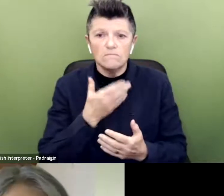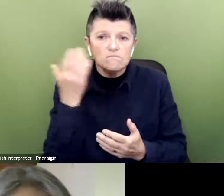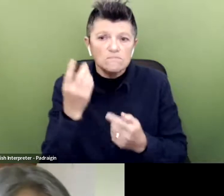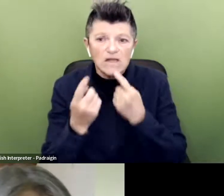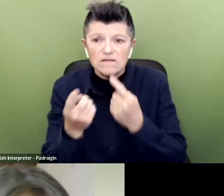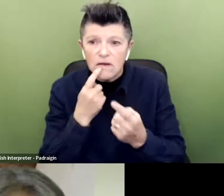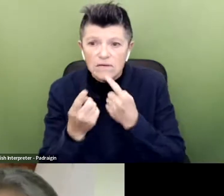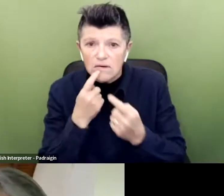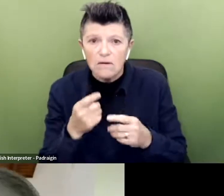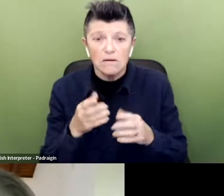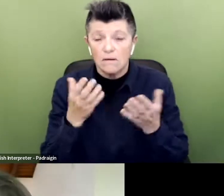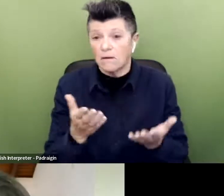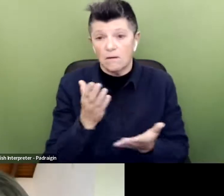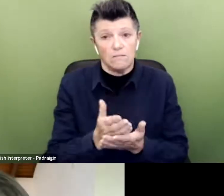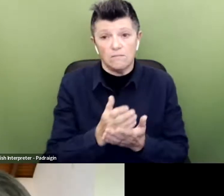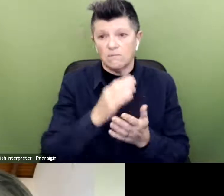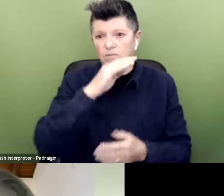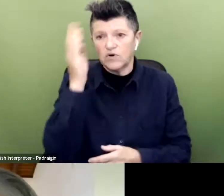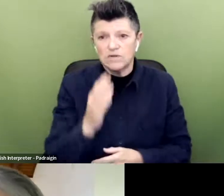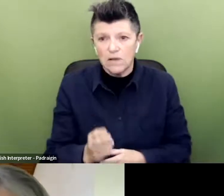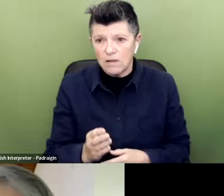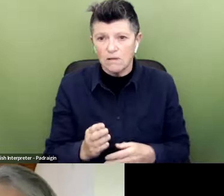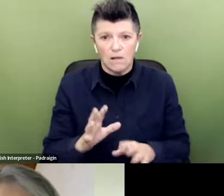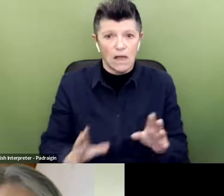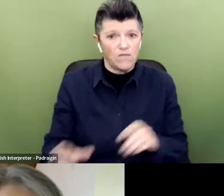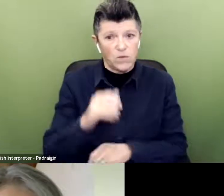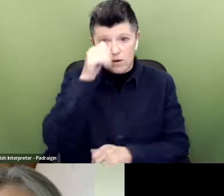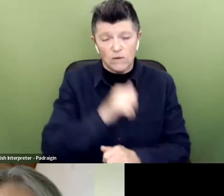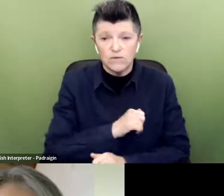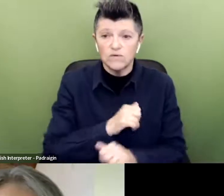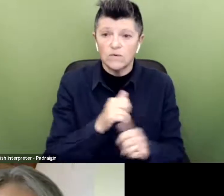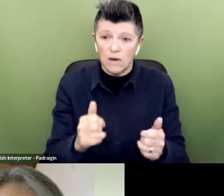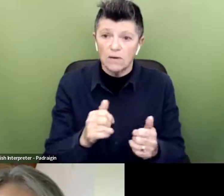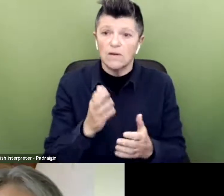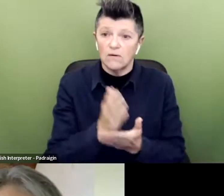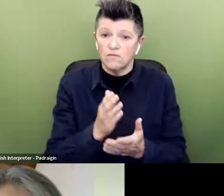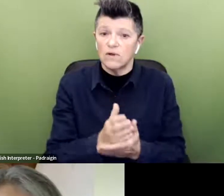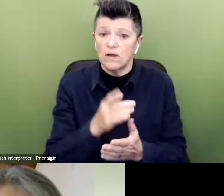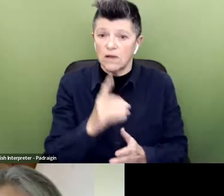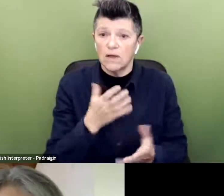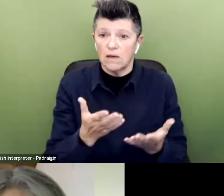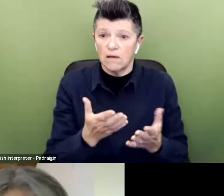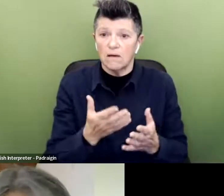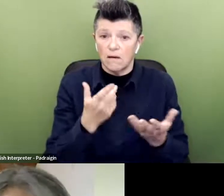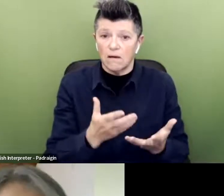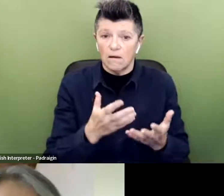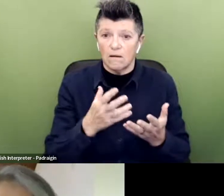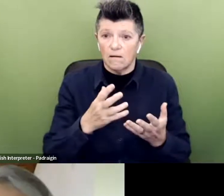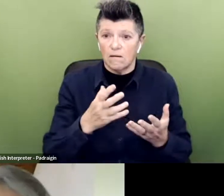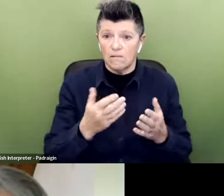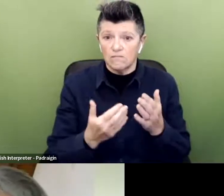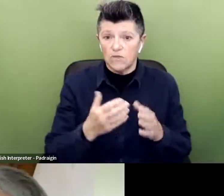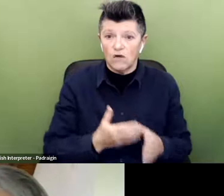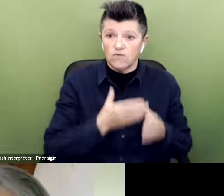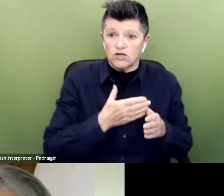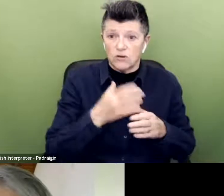is, as Ellen knows very well, Brazil is a rich data country on digital issues. We have plenty of data